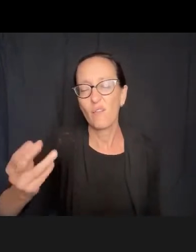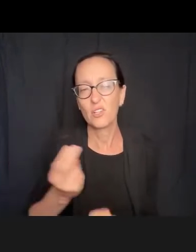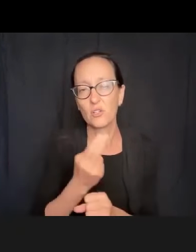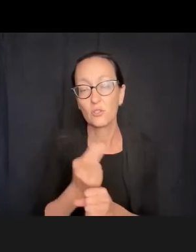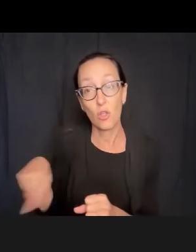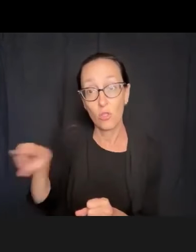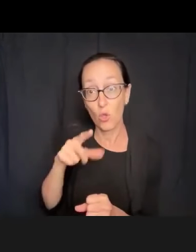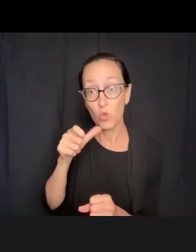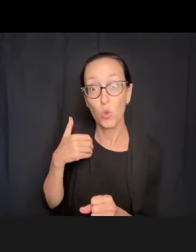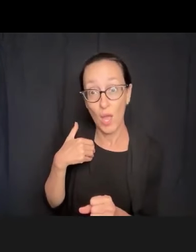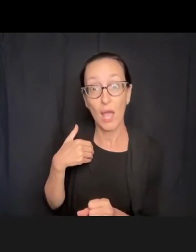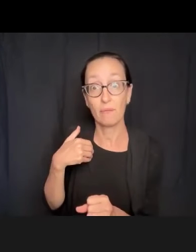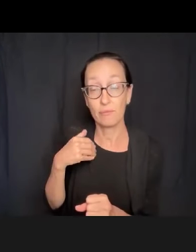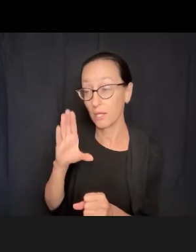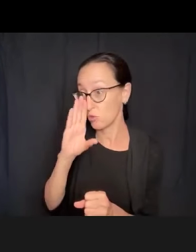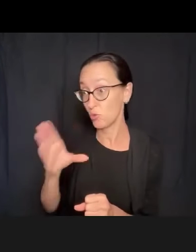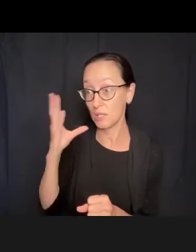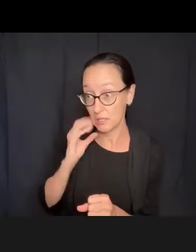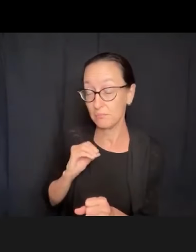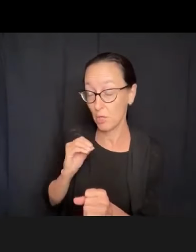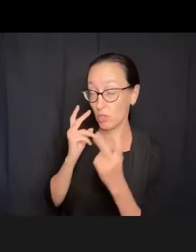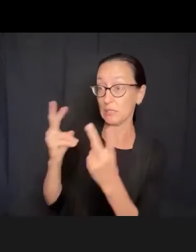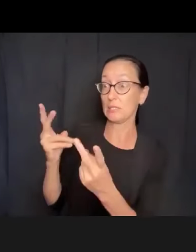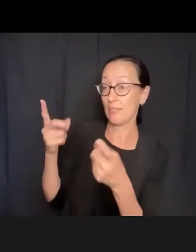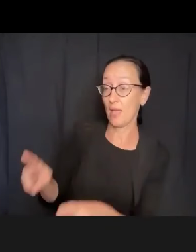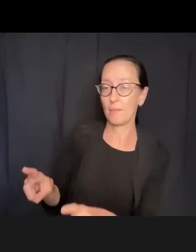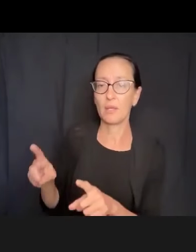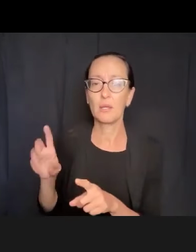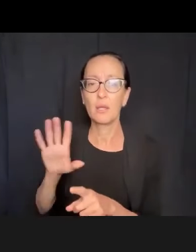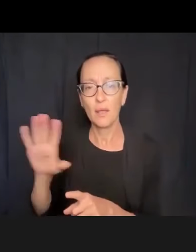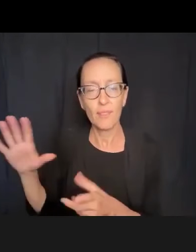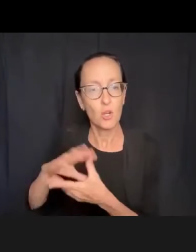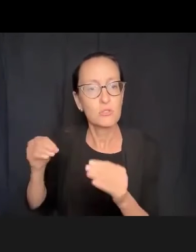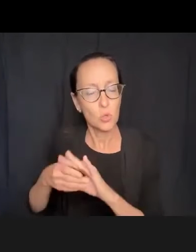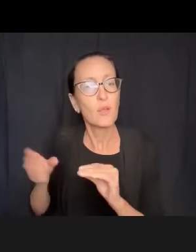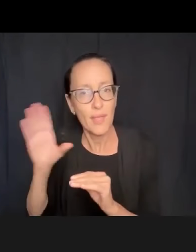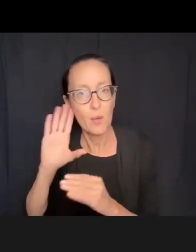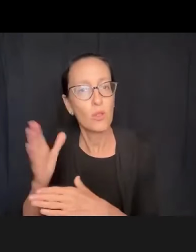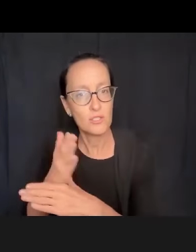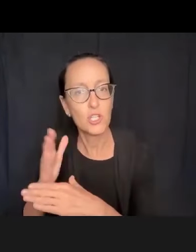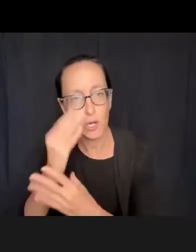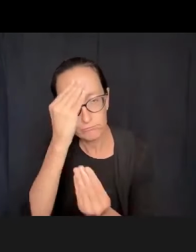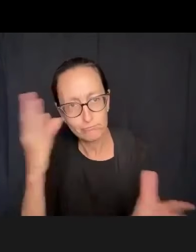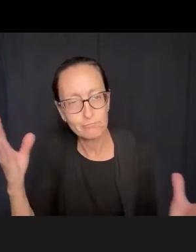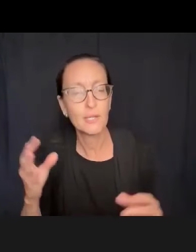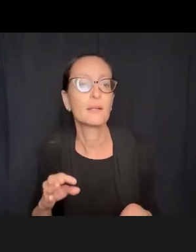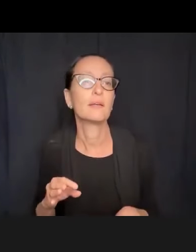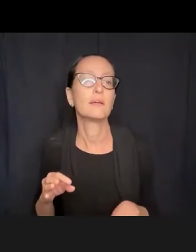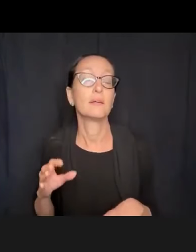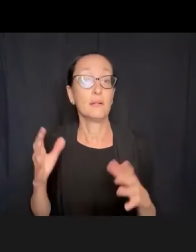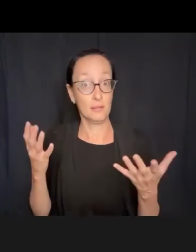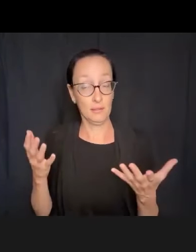or exposure with the event, where they do share their story. And then we follow that up